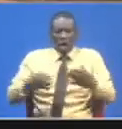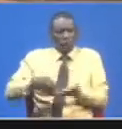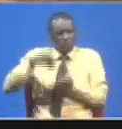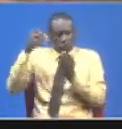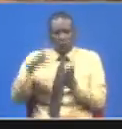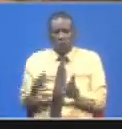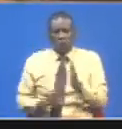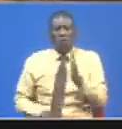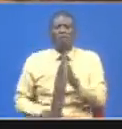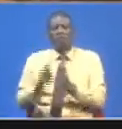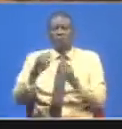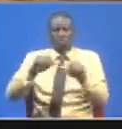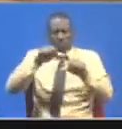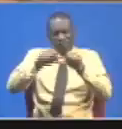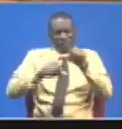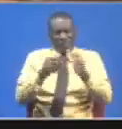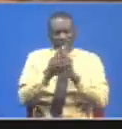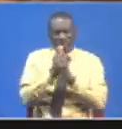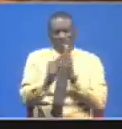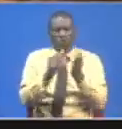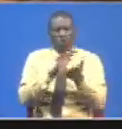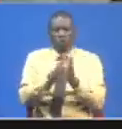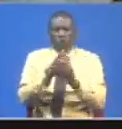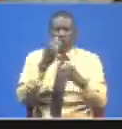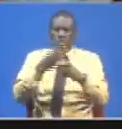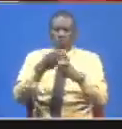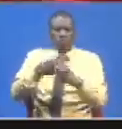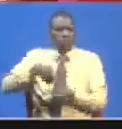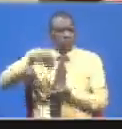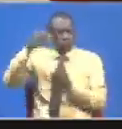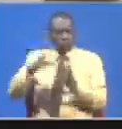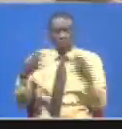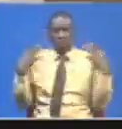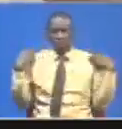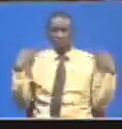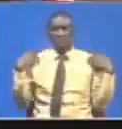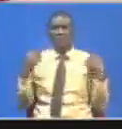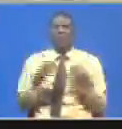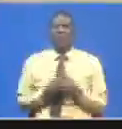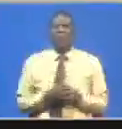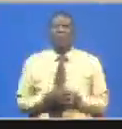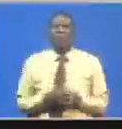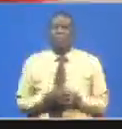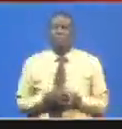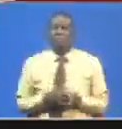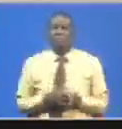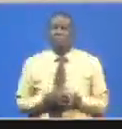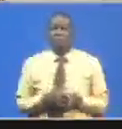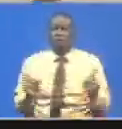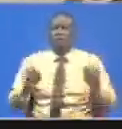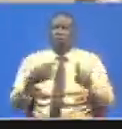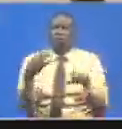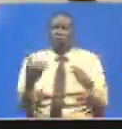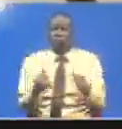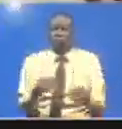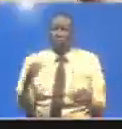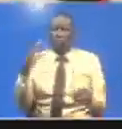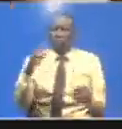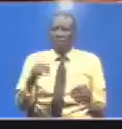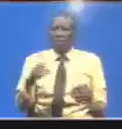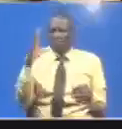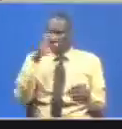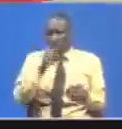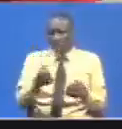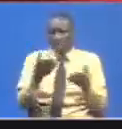develop science skills without the tools to learn and practice them. But it's not just a matter of missing facilities and